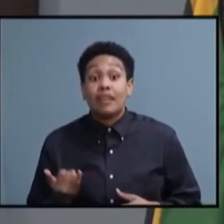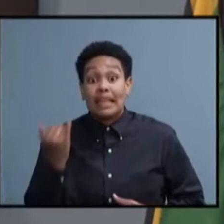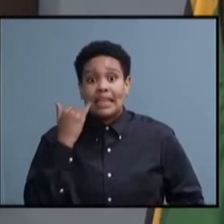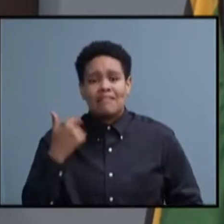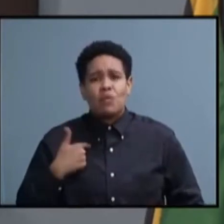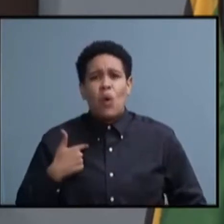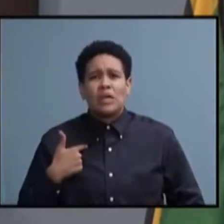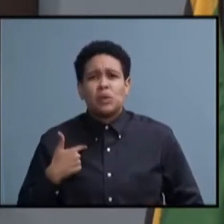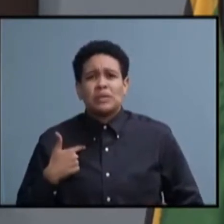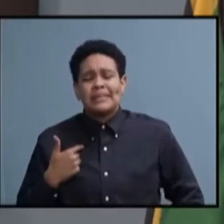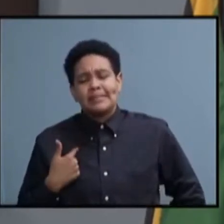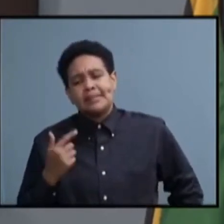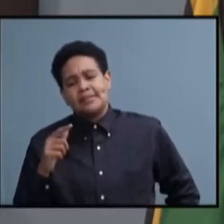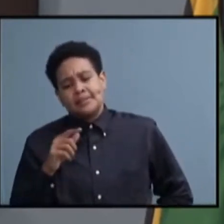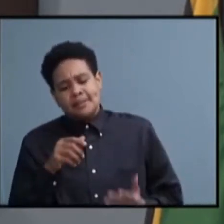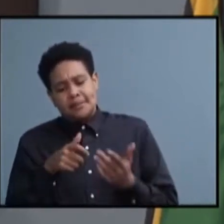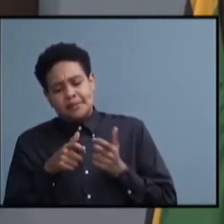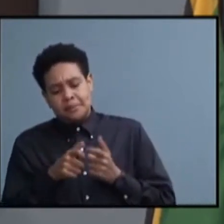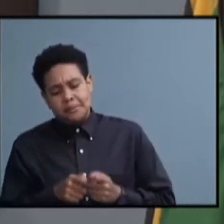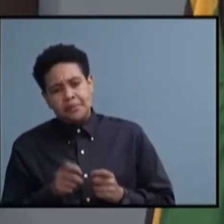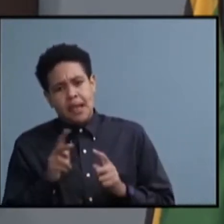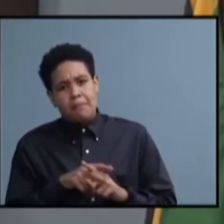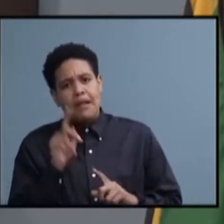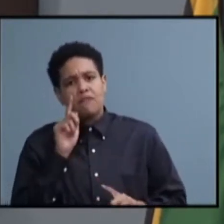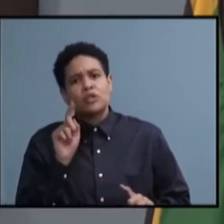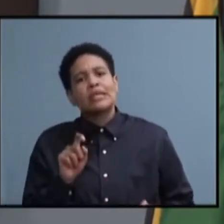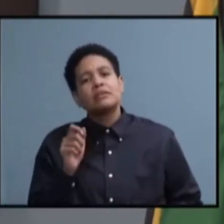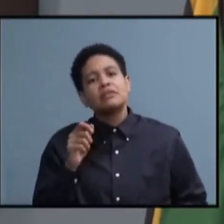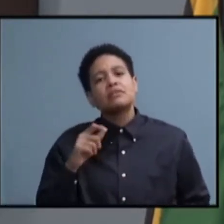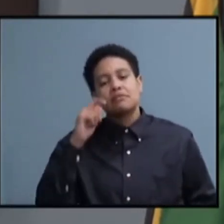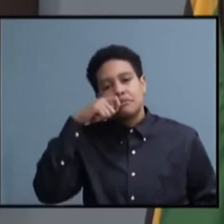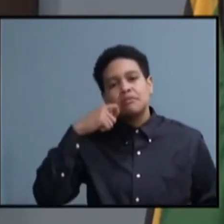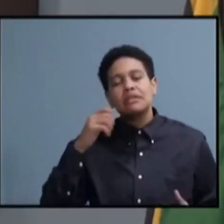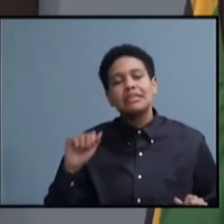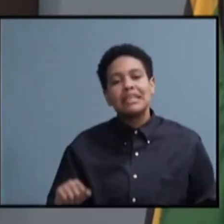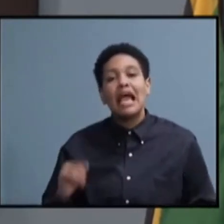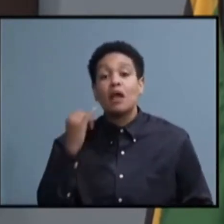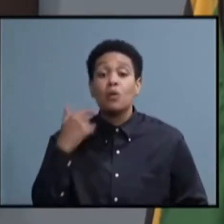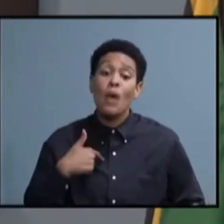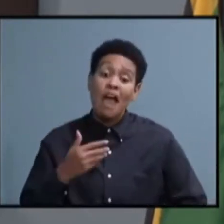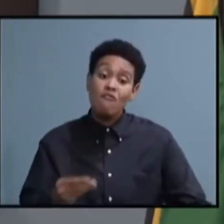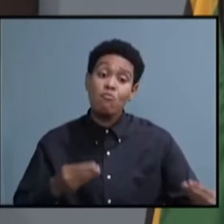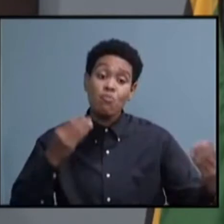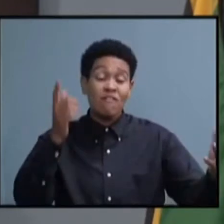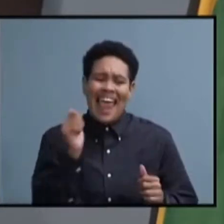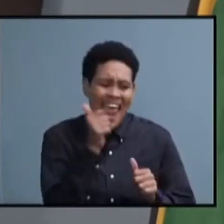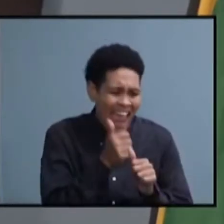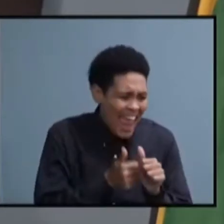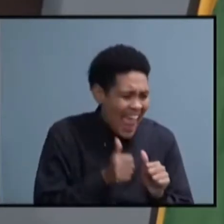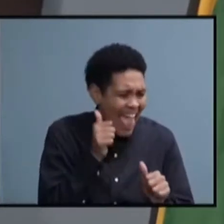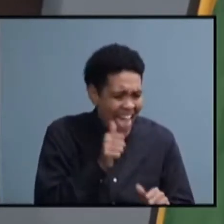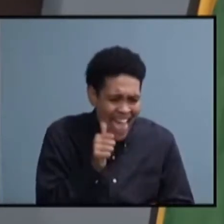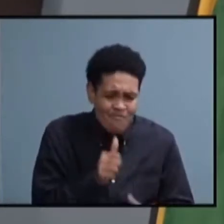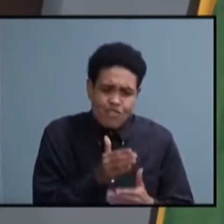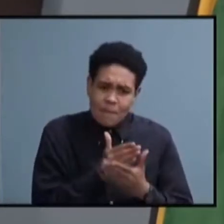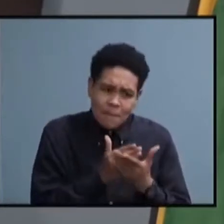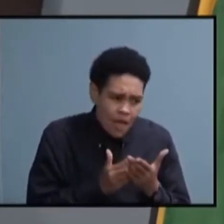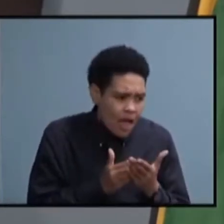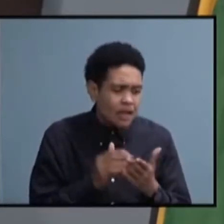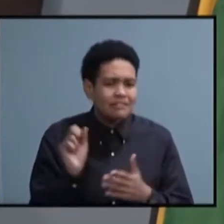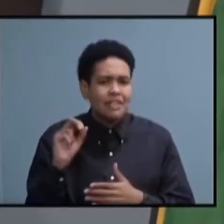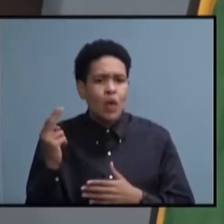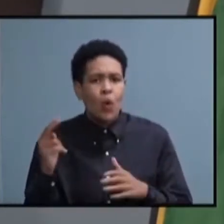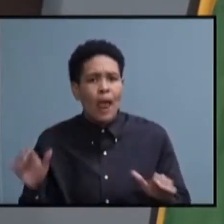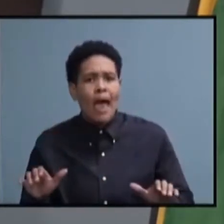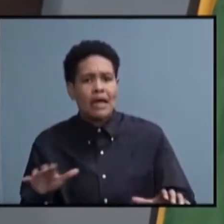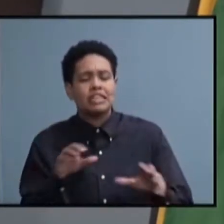tested. We have provisions for persons if through the screening process. Meanwhile, Tourism